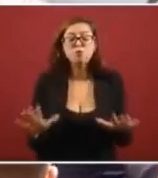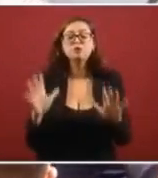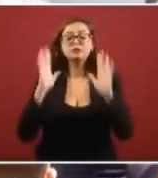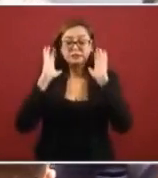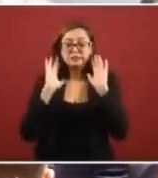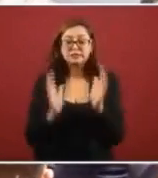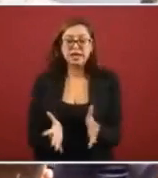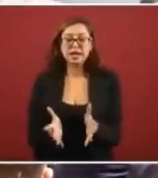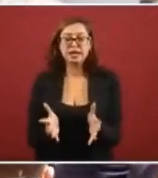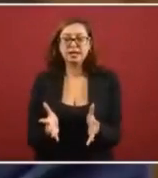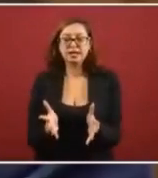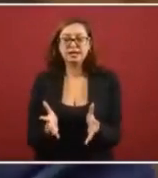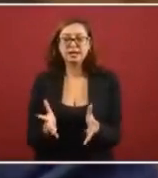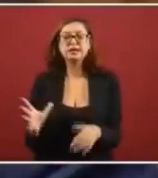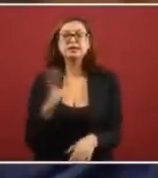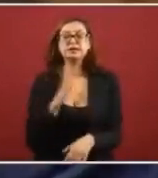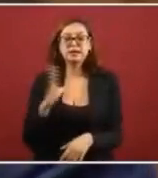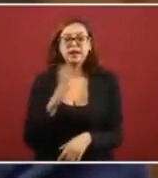a